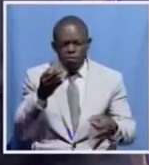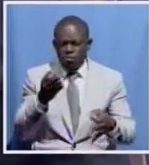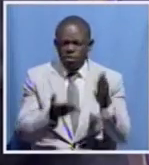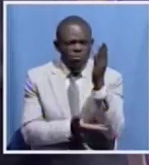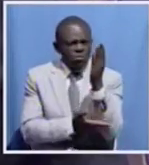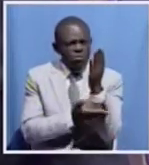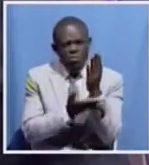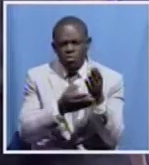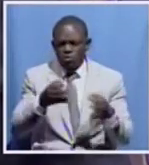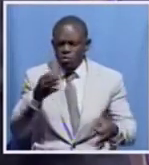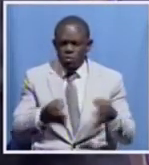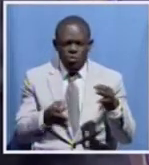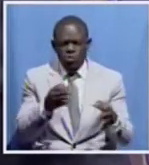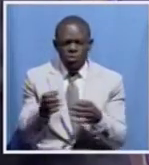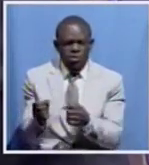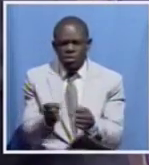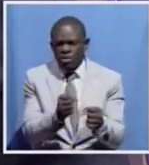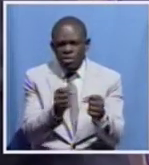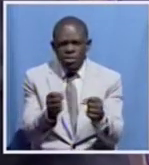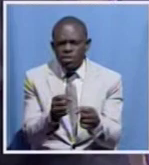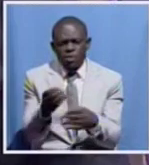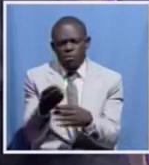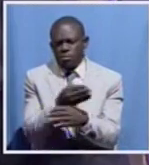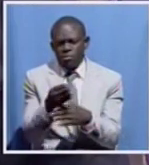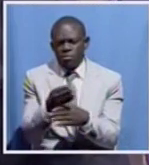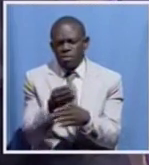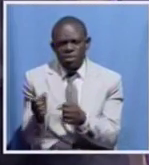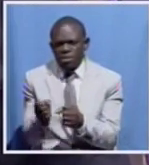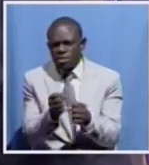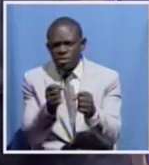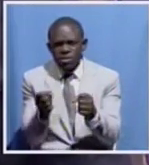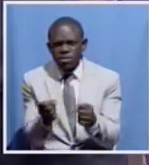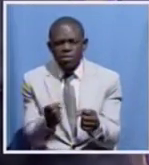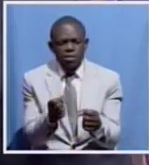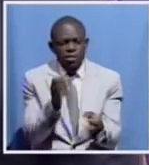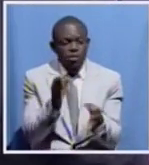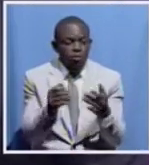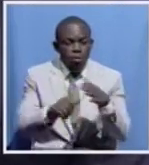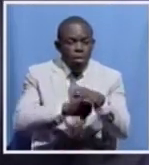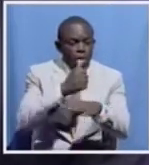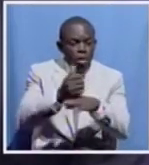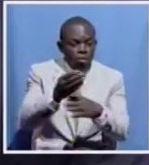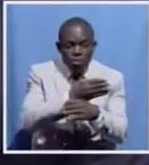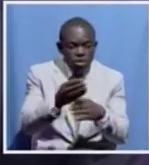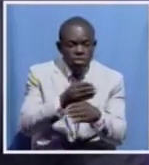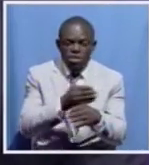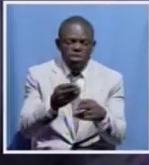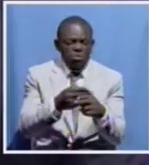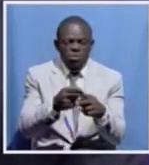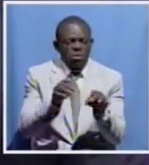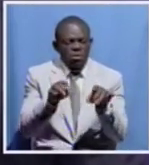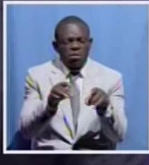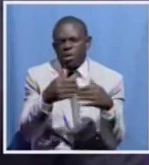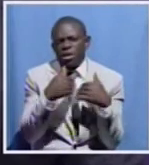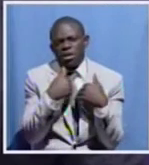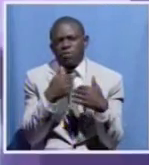business system, and reducing the number of days that you can set up a business. They look at a great country. And I think, Brother Grevasio, I always say